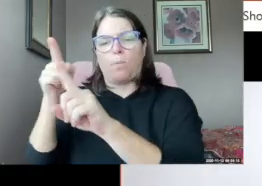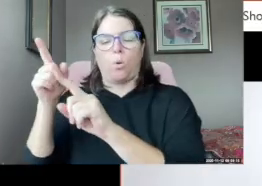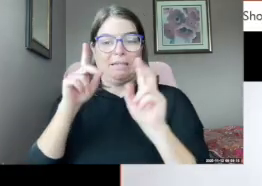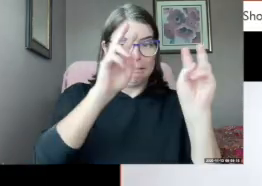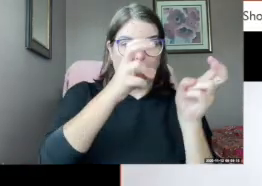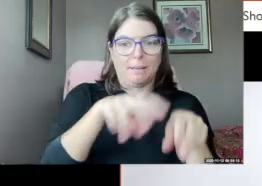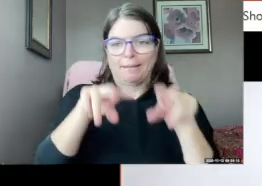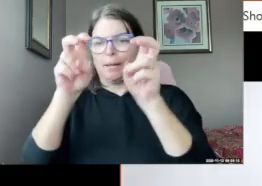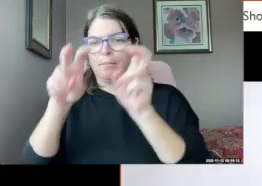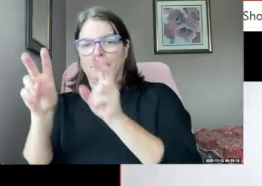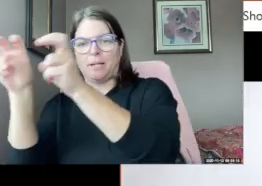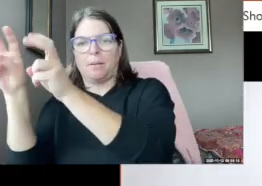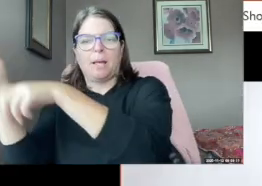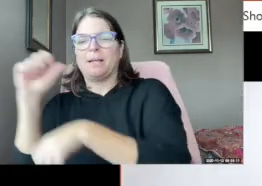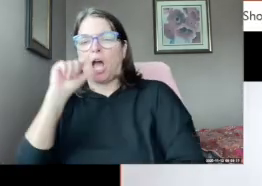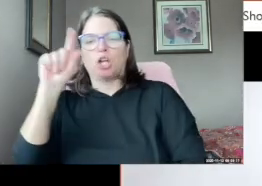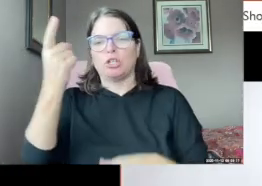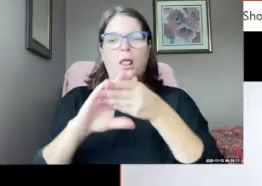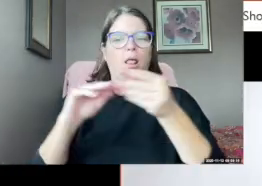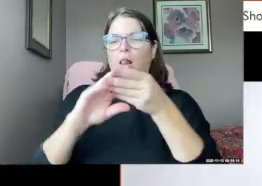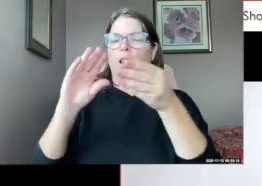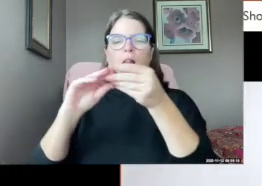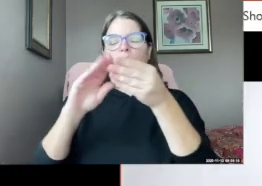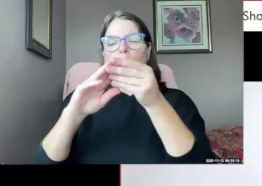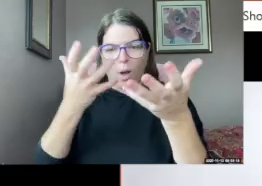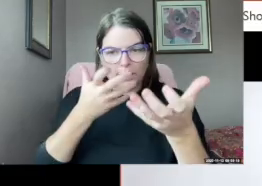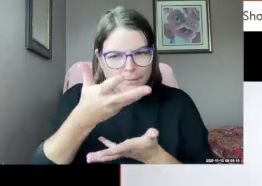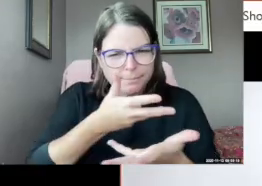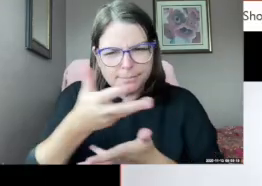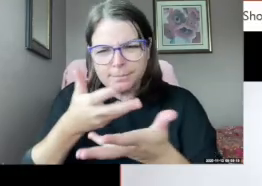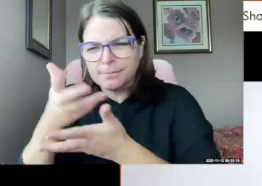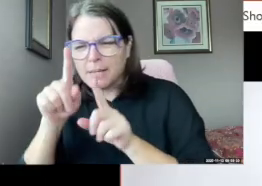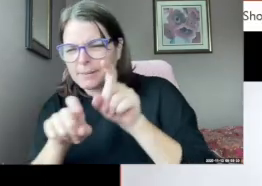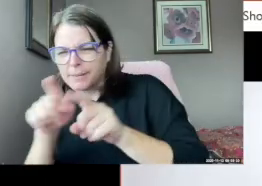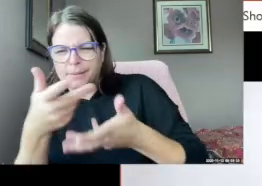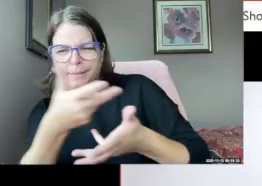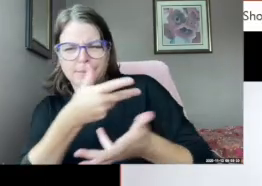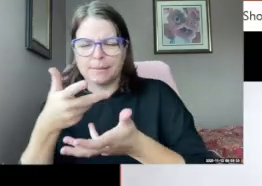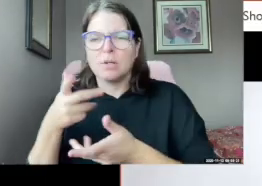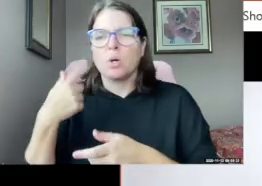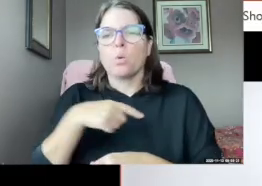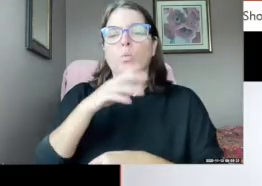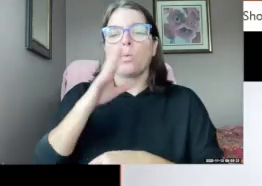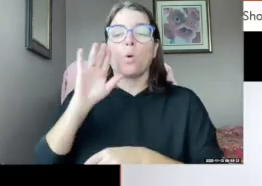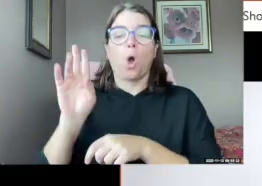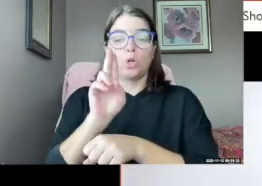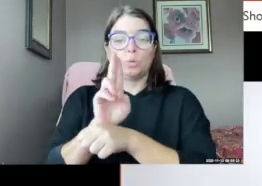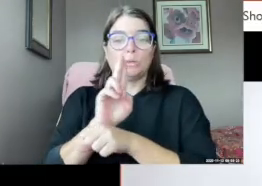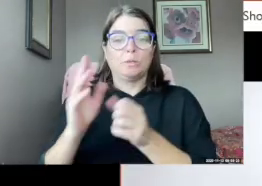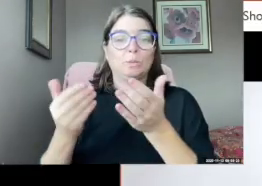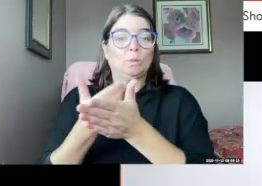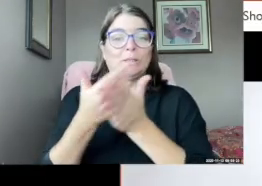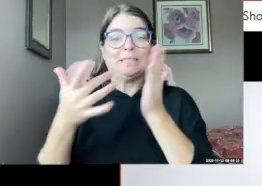the presentation. So we're not going to just talk to you for a long time. We really want a conversation. We're also going to use a new type